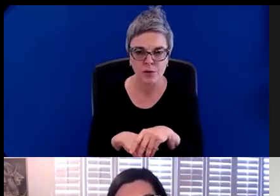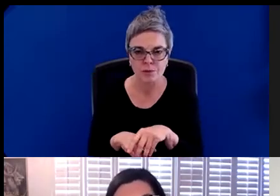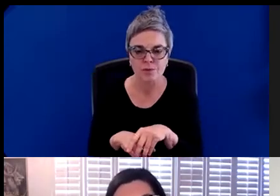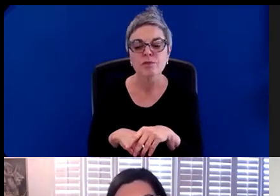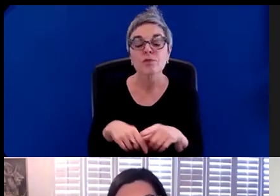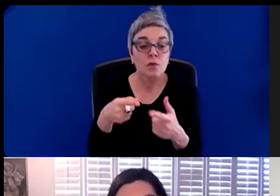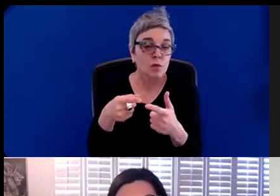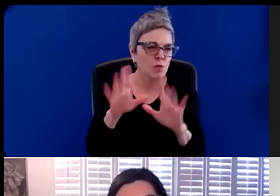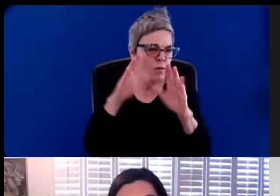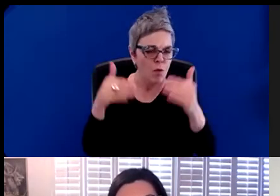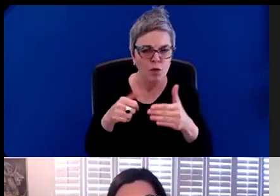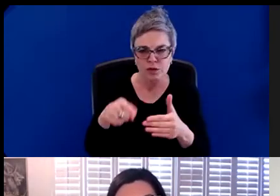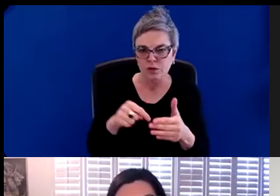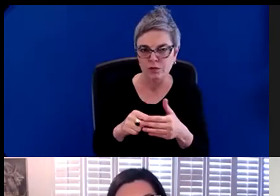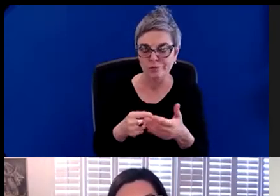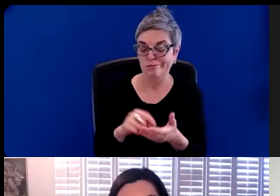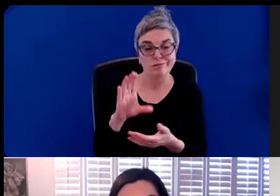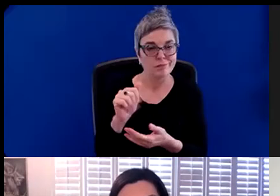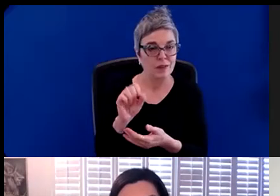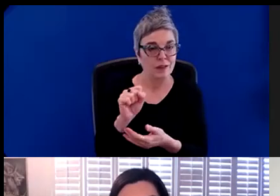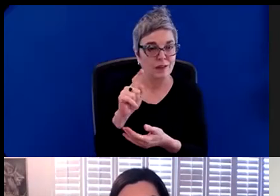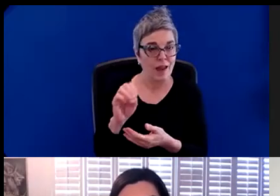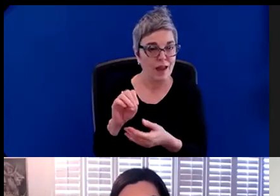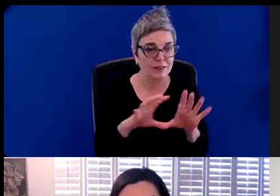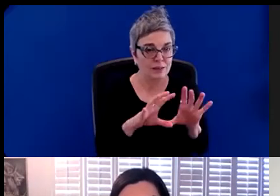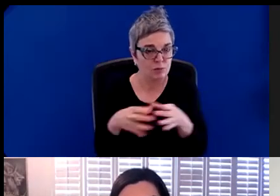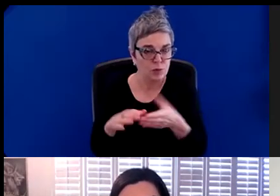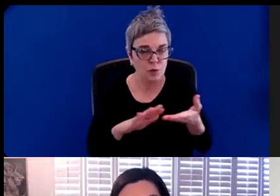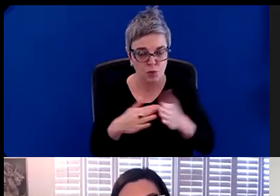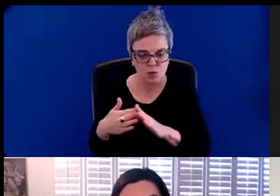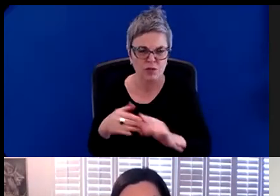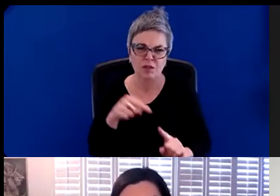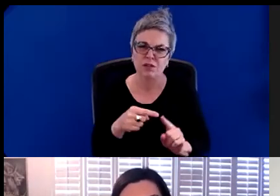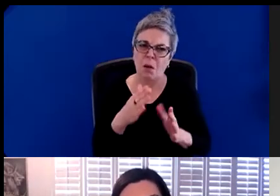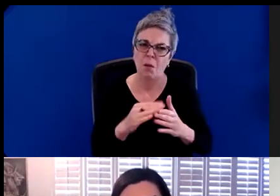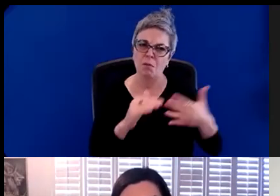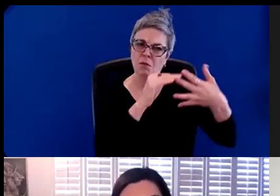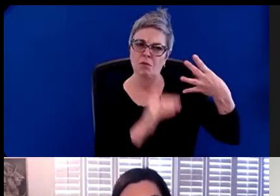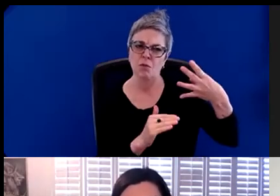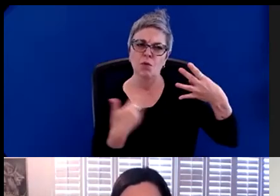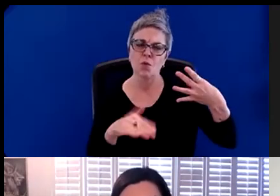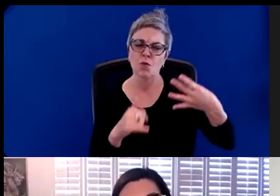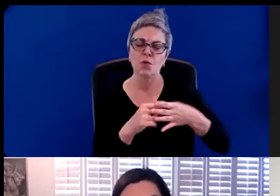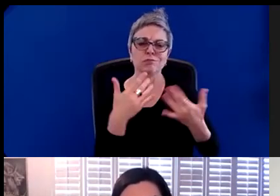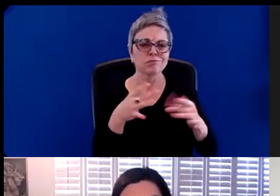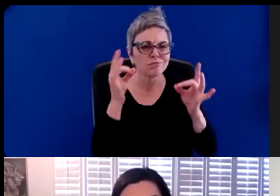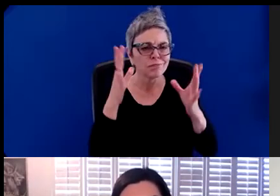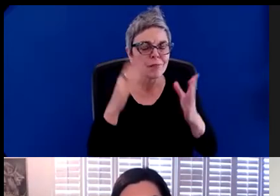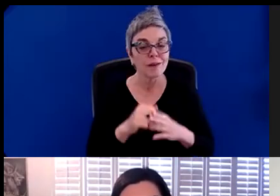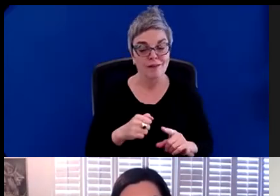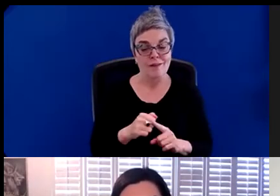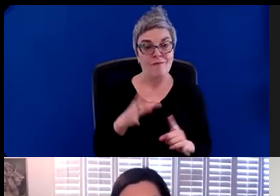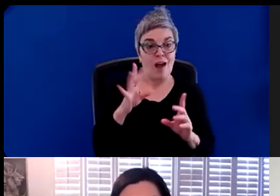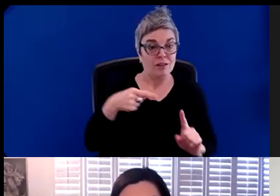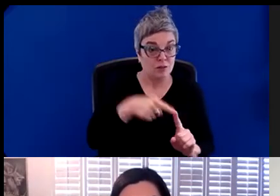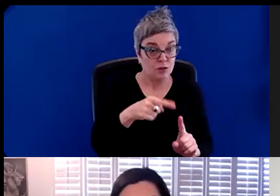communities face the worst of gender-based violence, because they also face caste-based violence in intersection